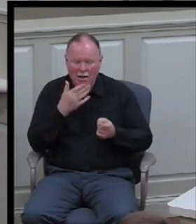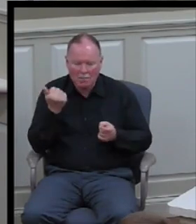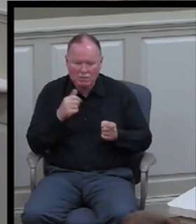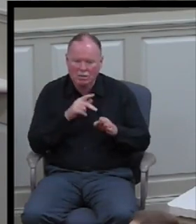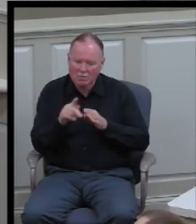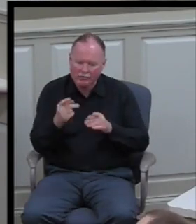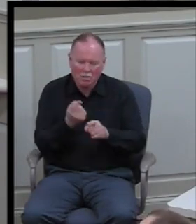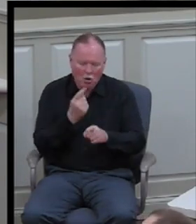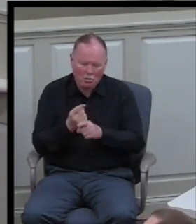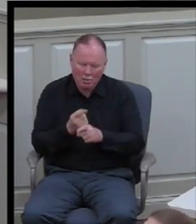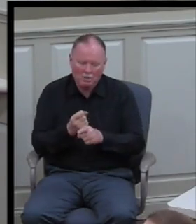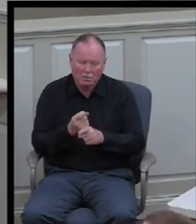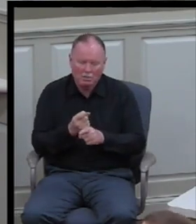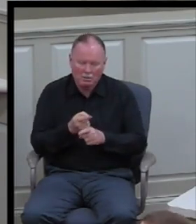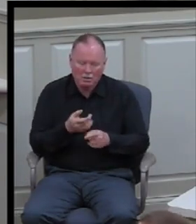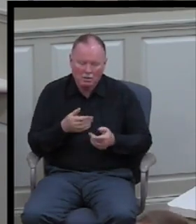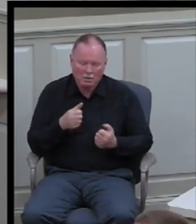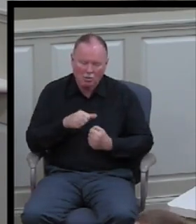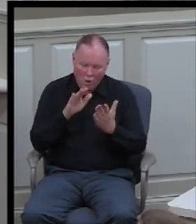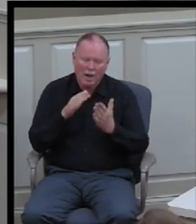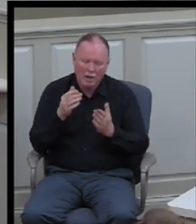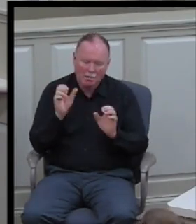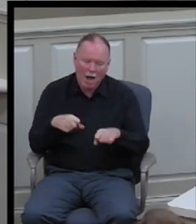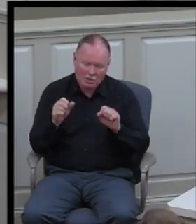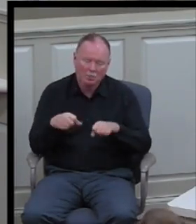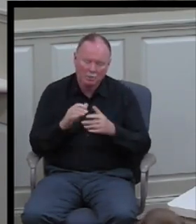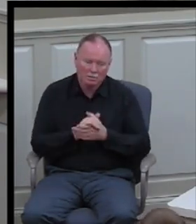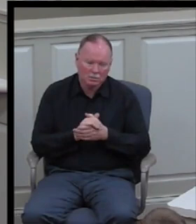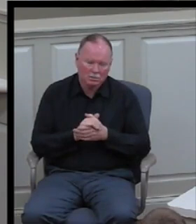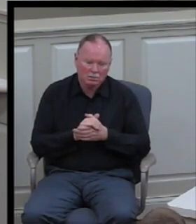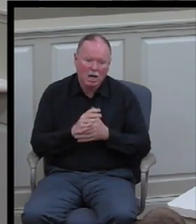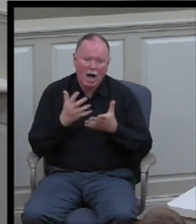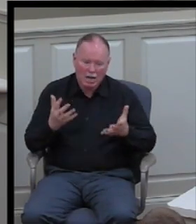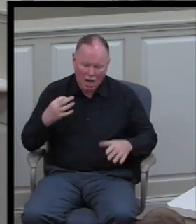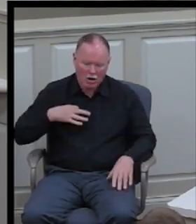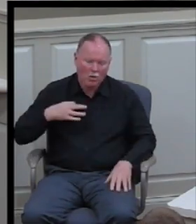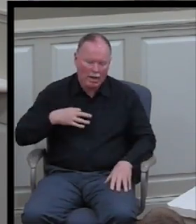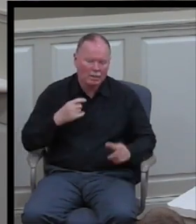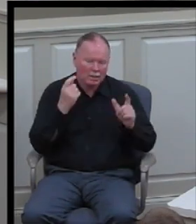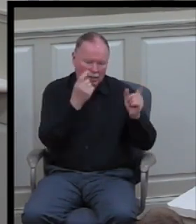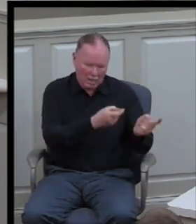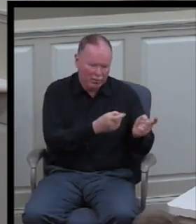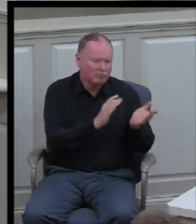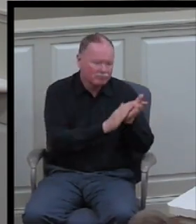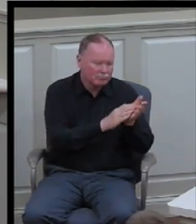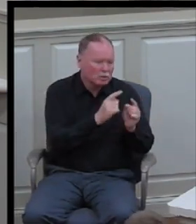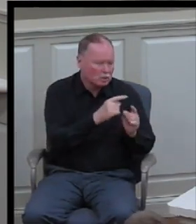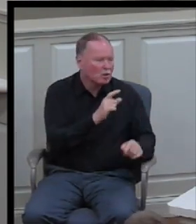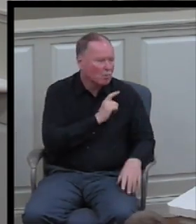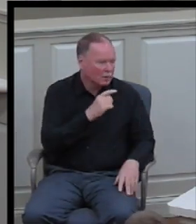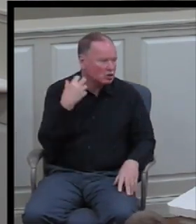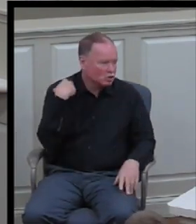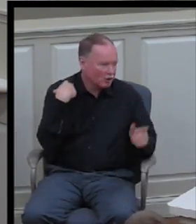and appropriately as possible. And a great deal of that credit goes to our police chief,